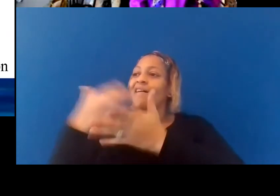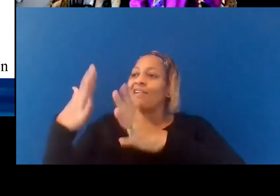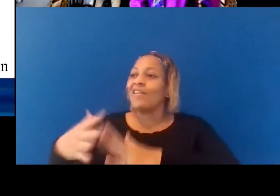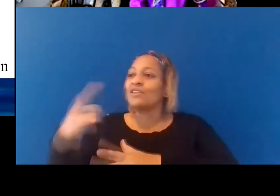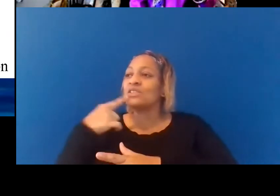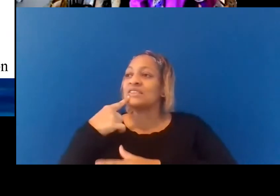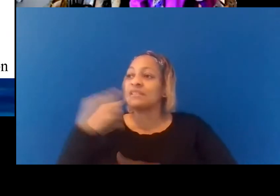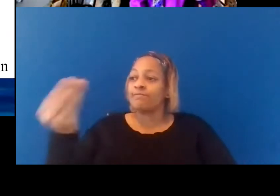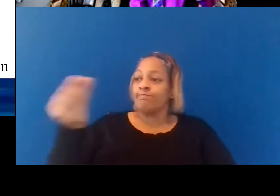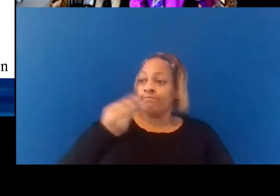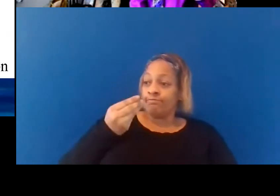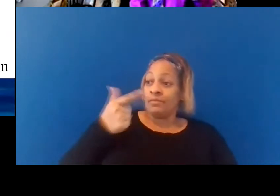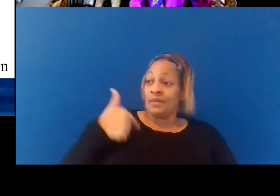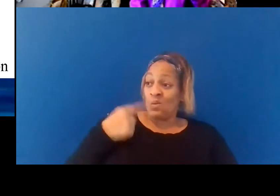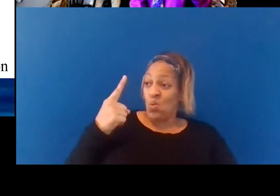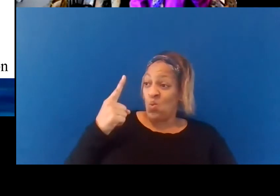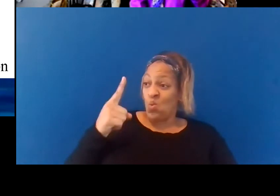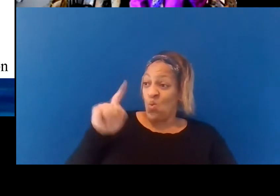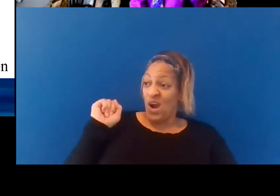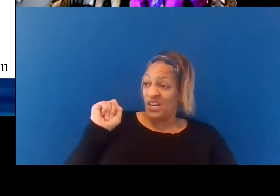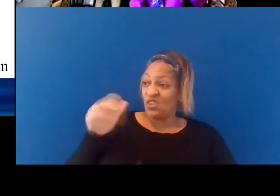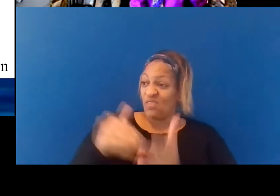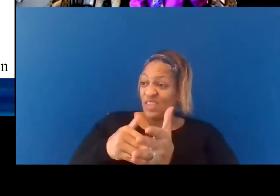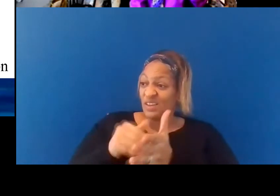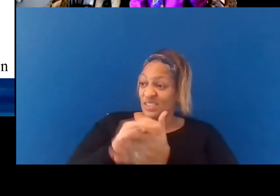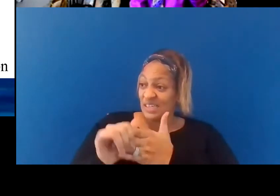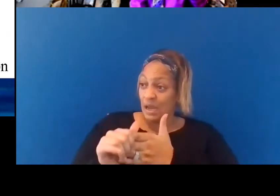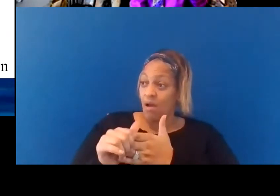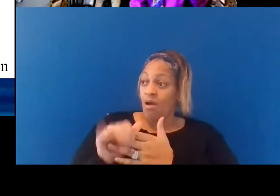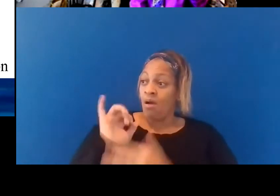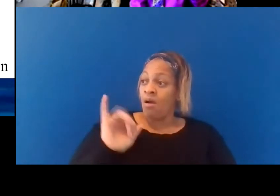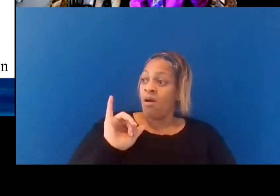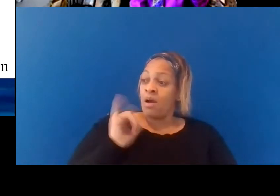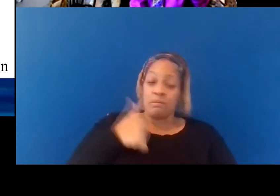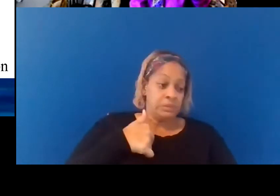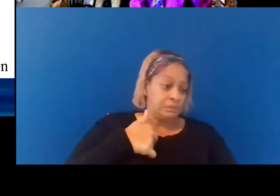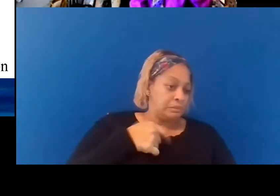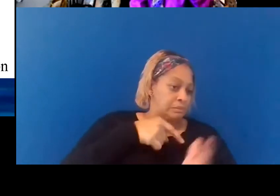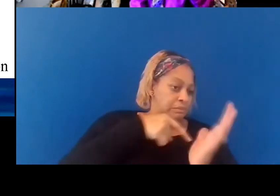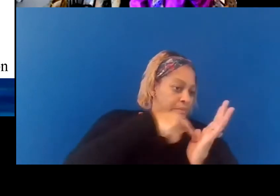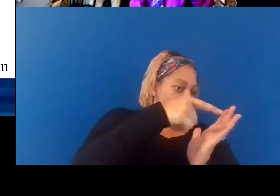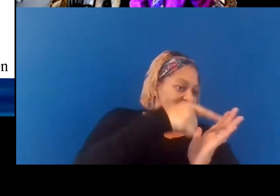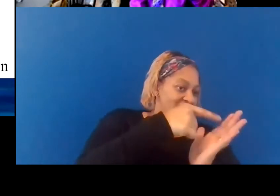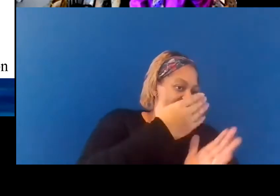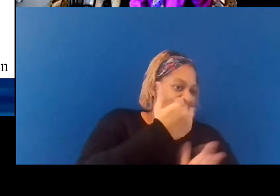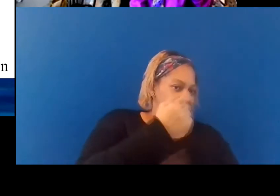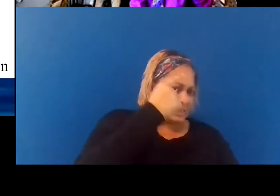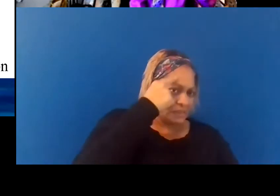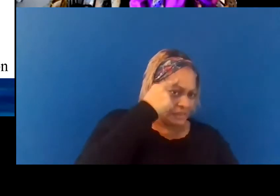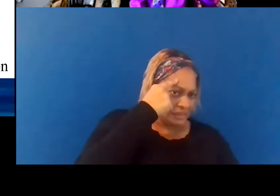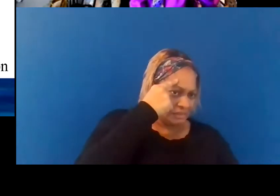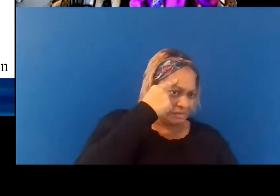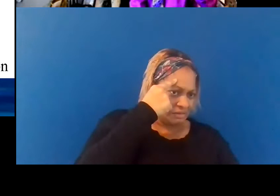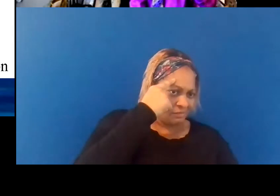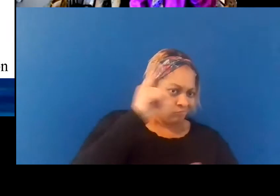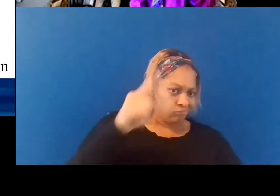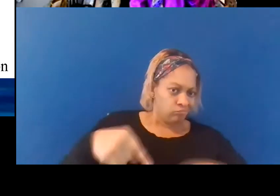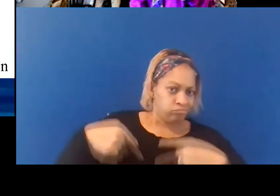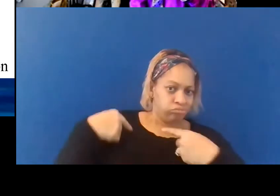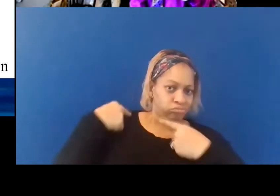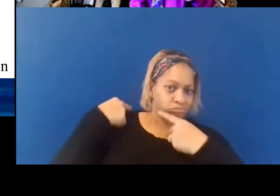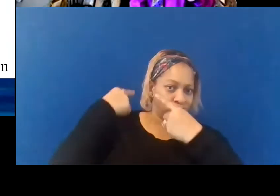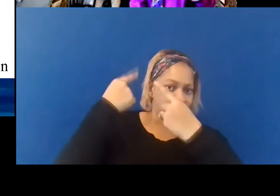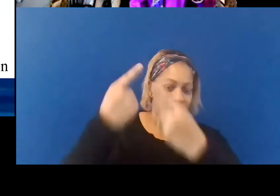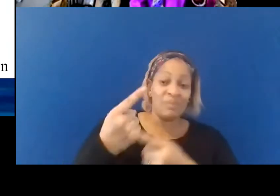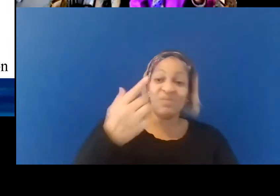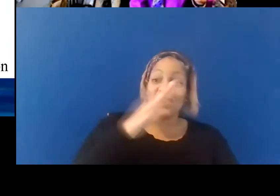you $100,000 for it. I only paid 15 cents for it. But over my 55 years, it